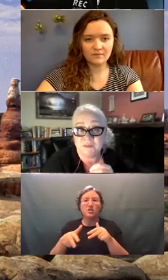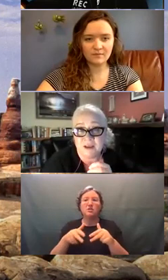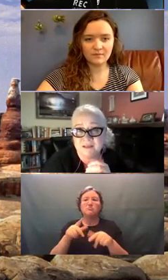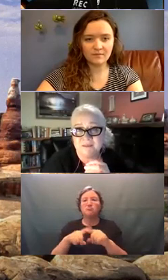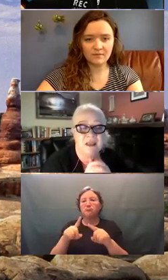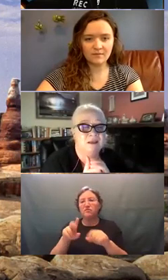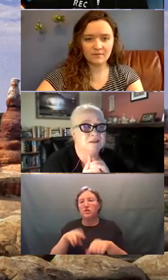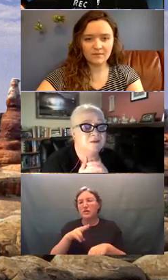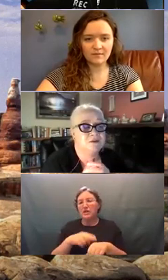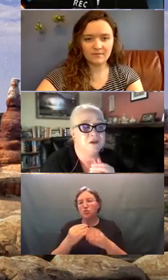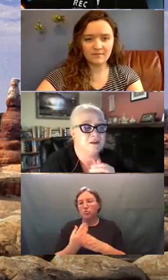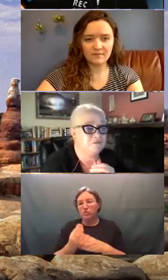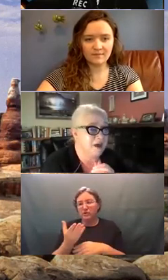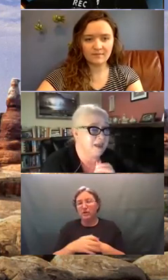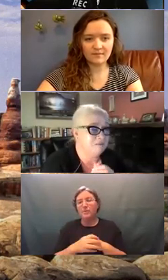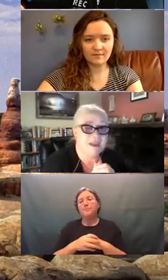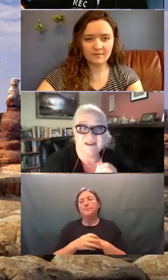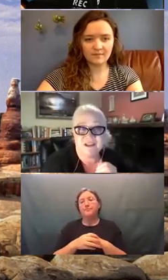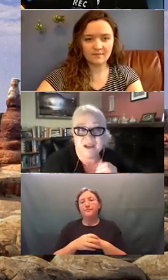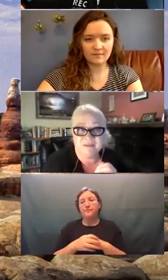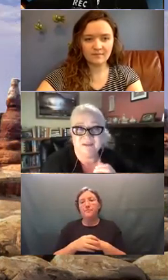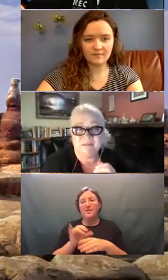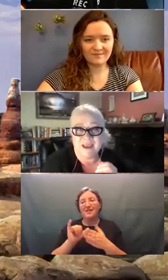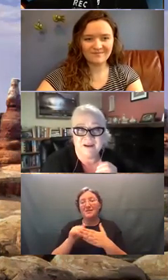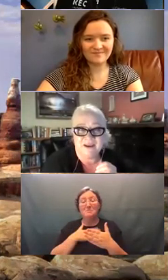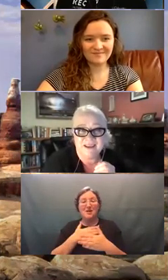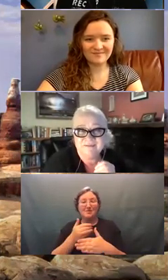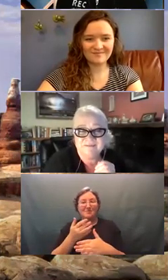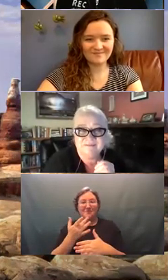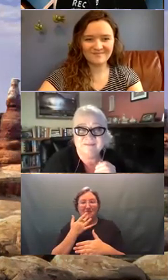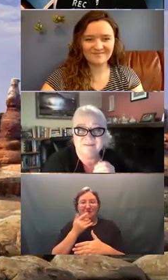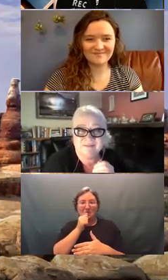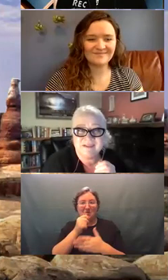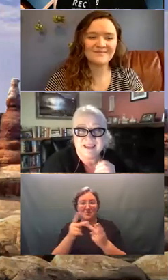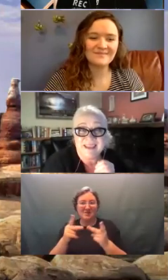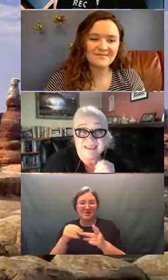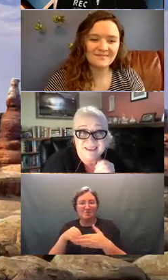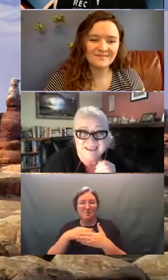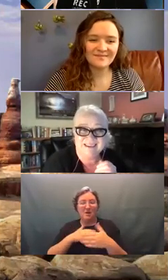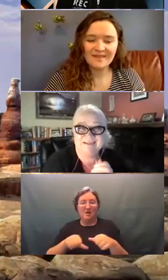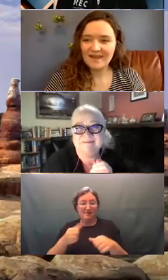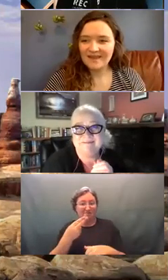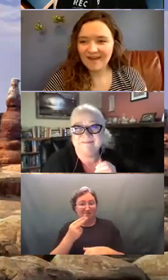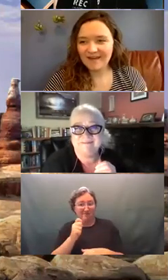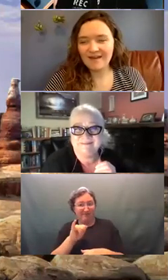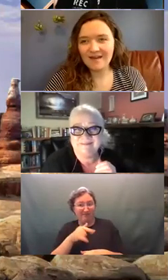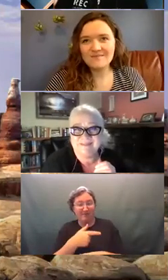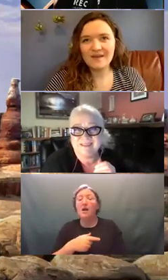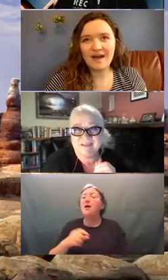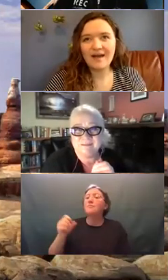natural springs. So those are kind of my hidden gems in my area. That's awesome. Haley?